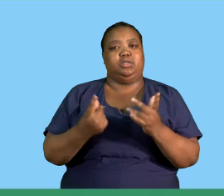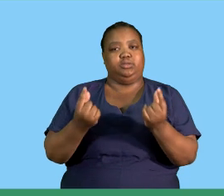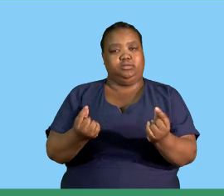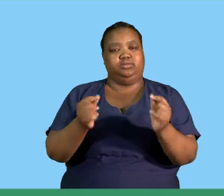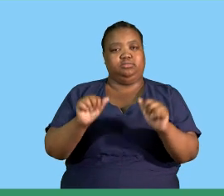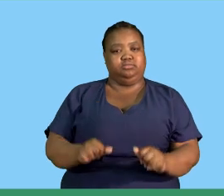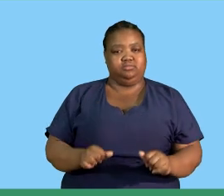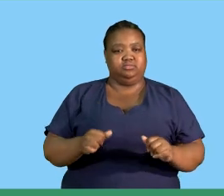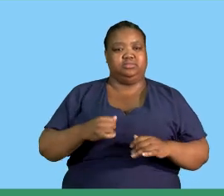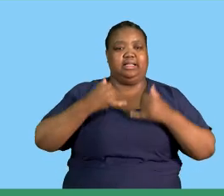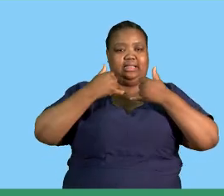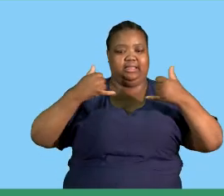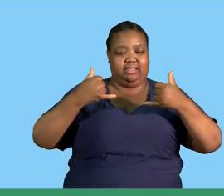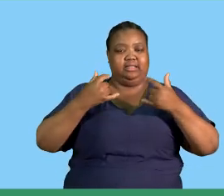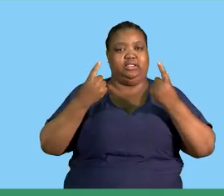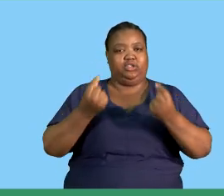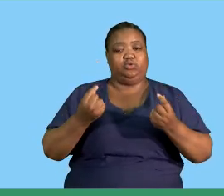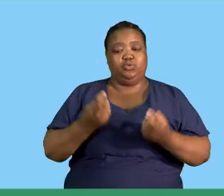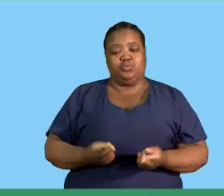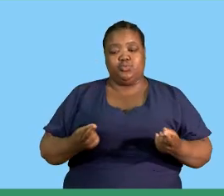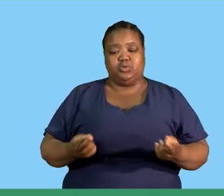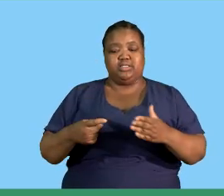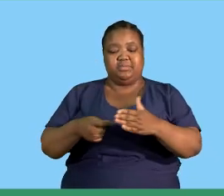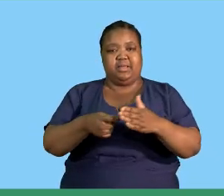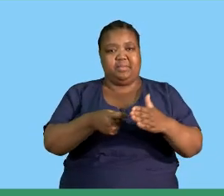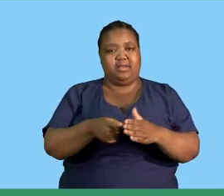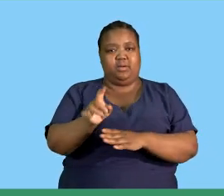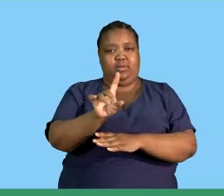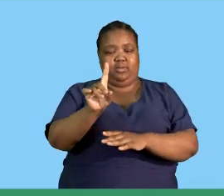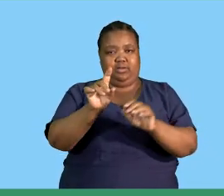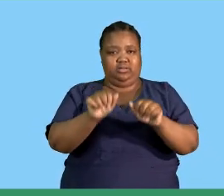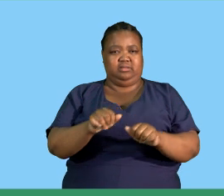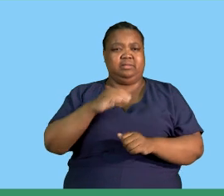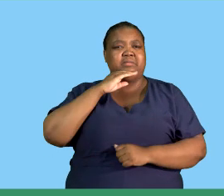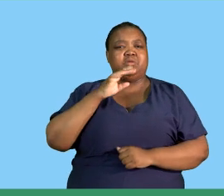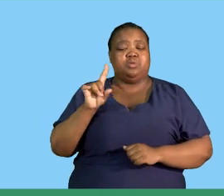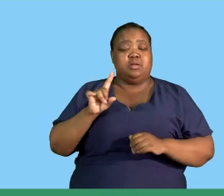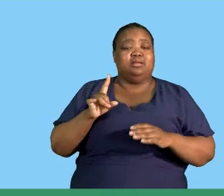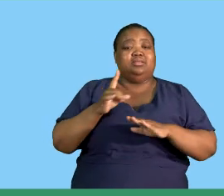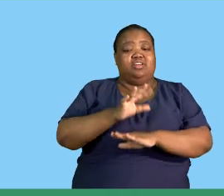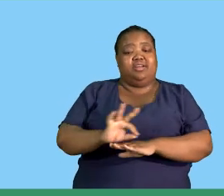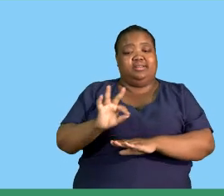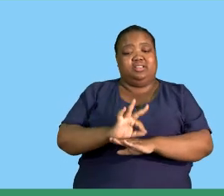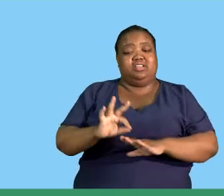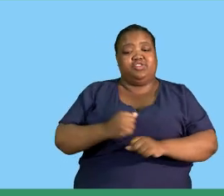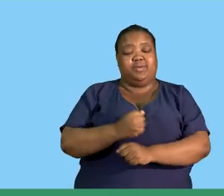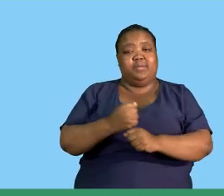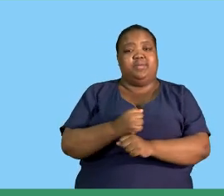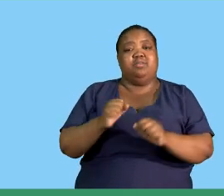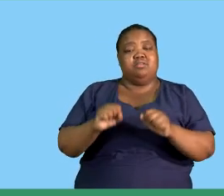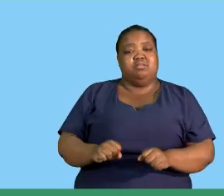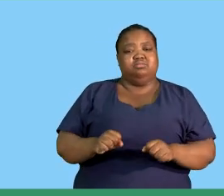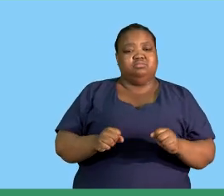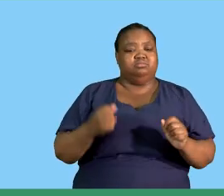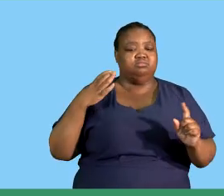including the task that needs to be done, or deadlines to be met, or resources to be procured. So what does that mean now? In our action